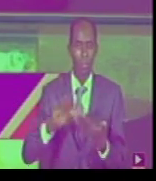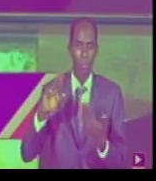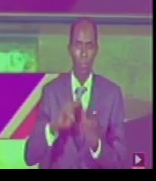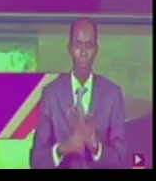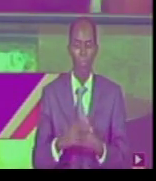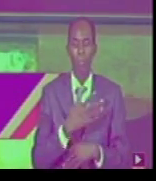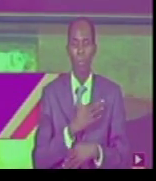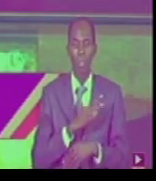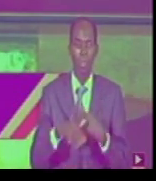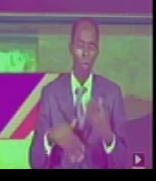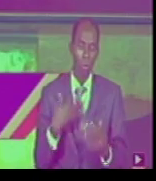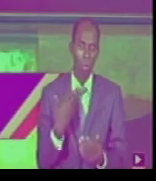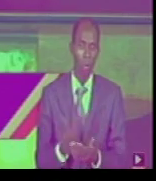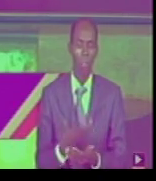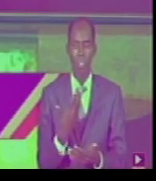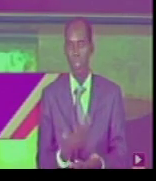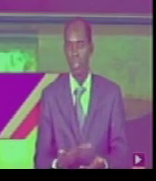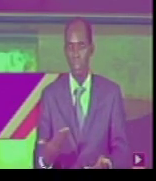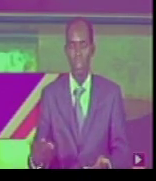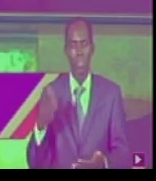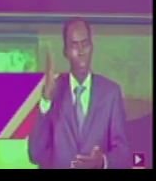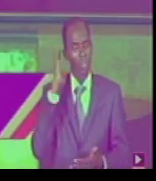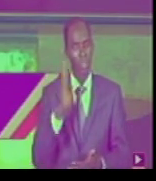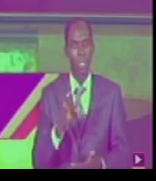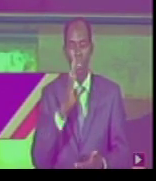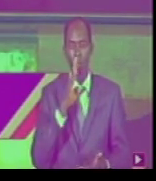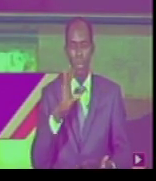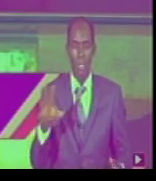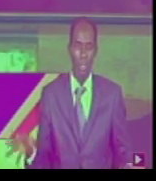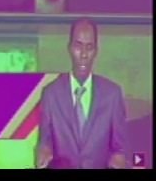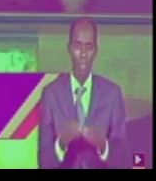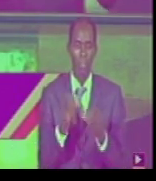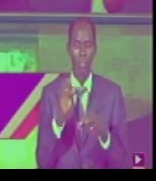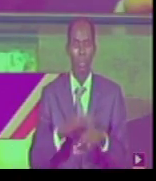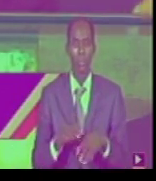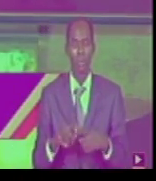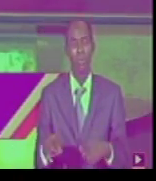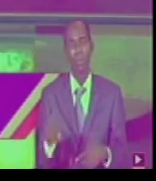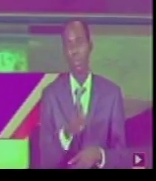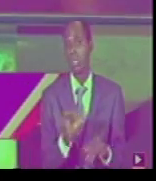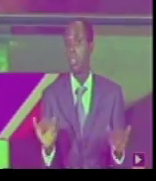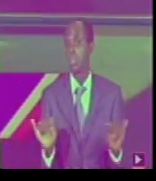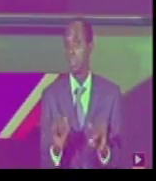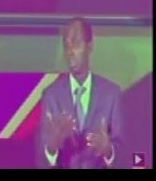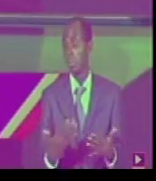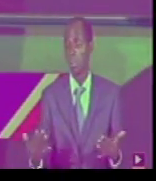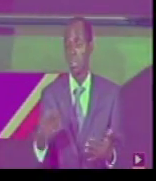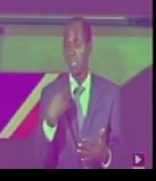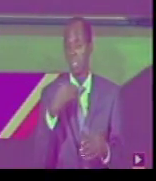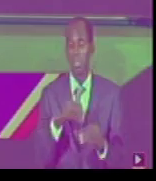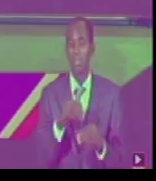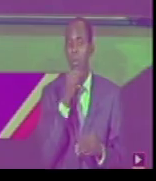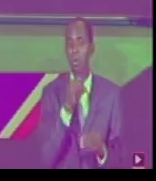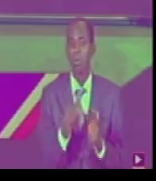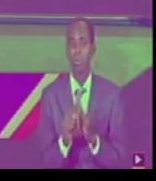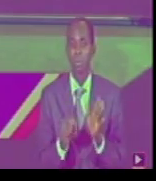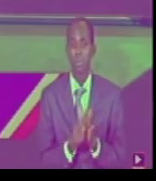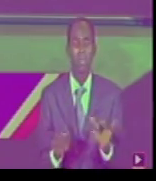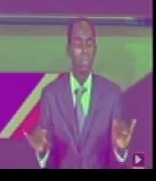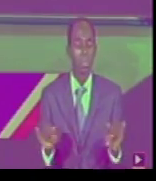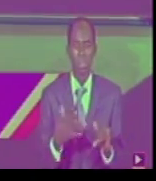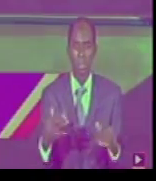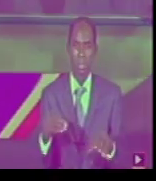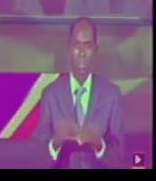these things shall be added unto you. The same thing is said in the old, the same thing is said in the